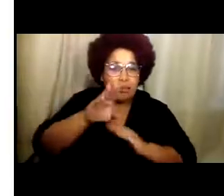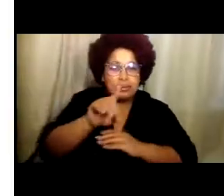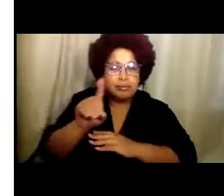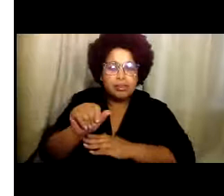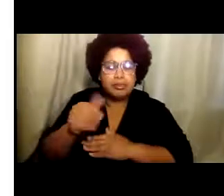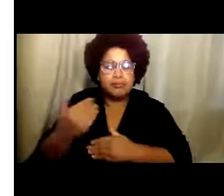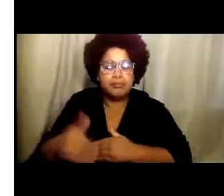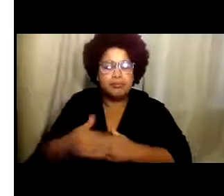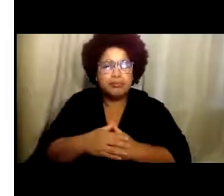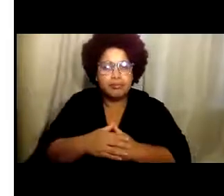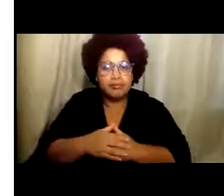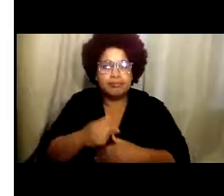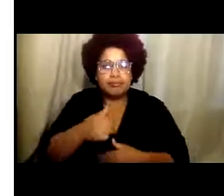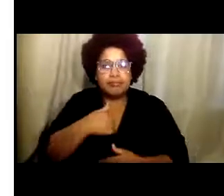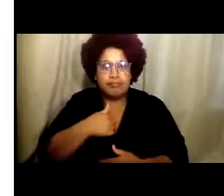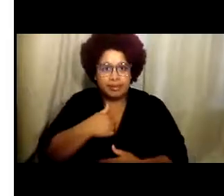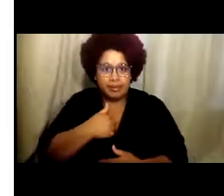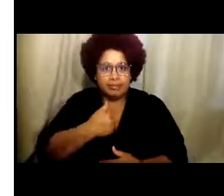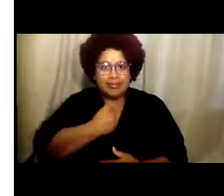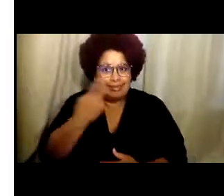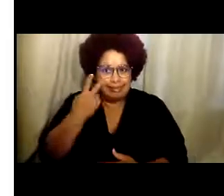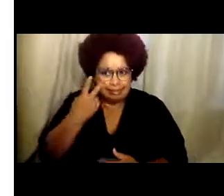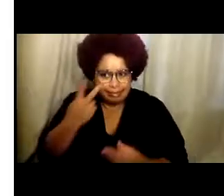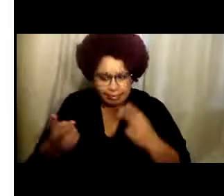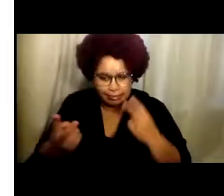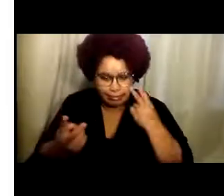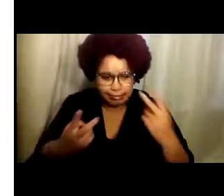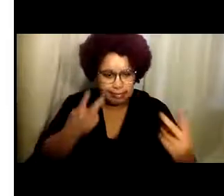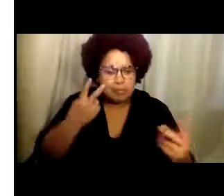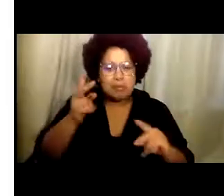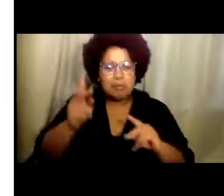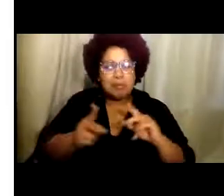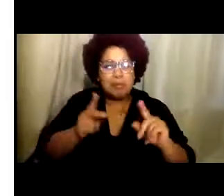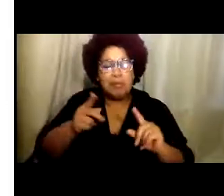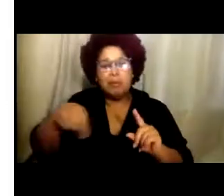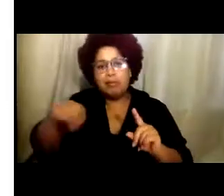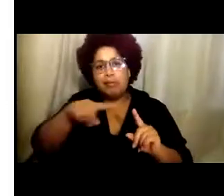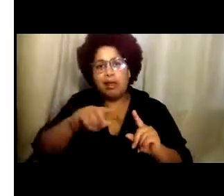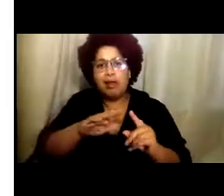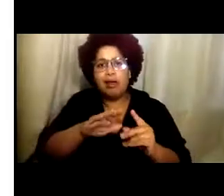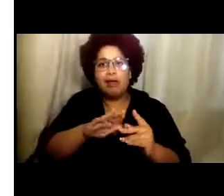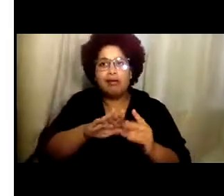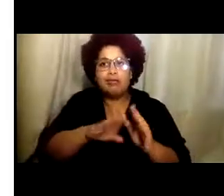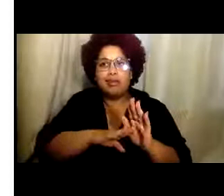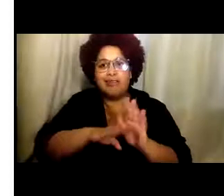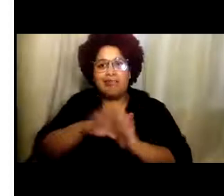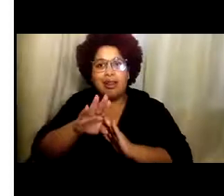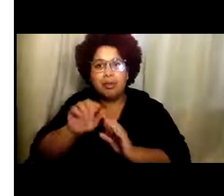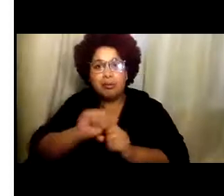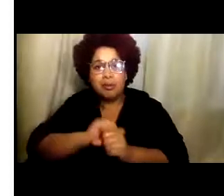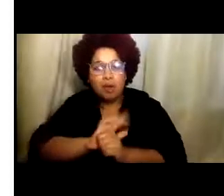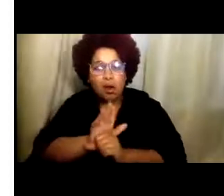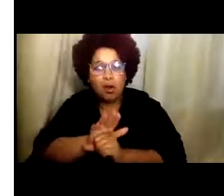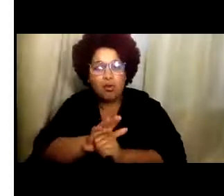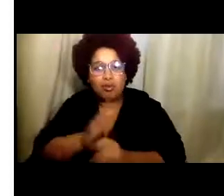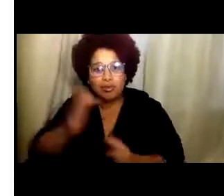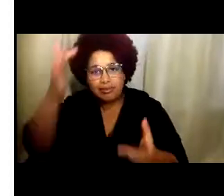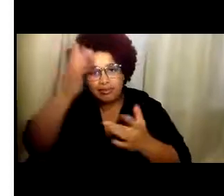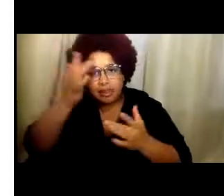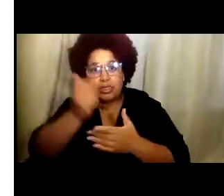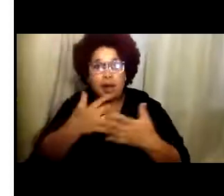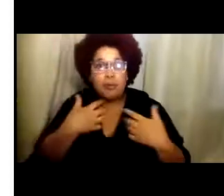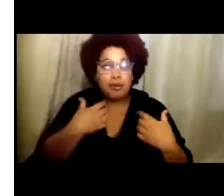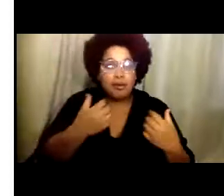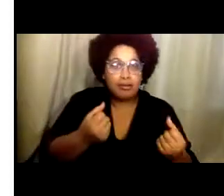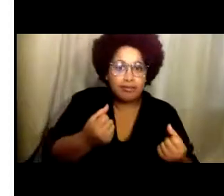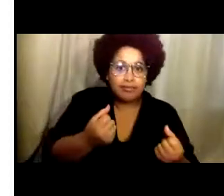have personally seen individuals develop a COVID infection. Some have recovered and some